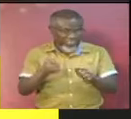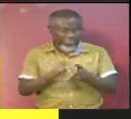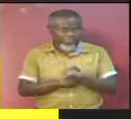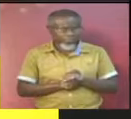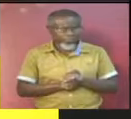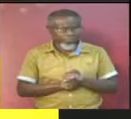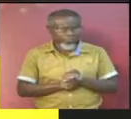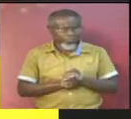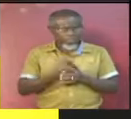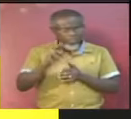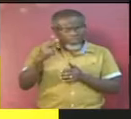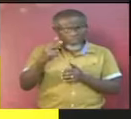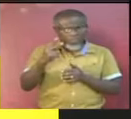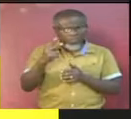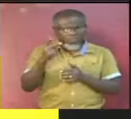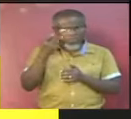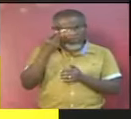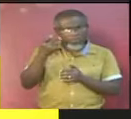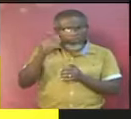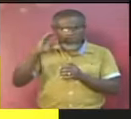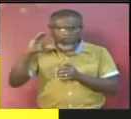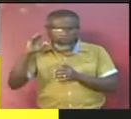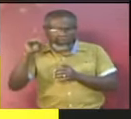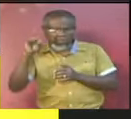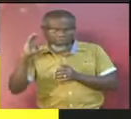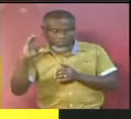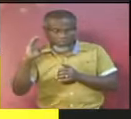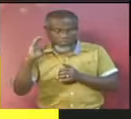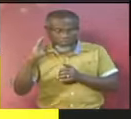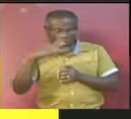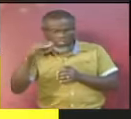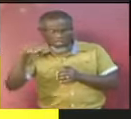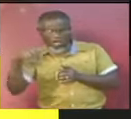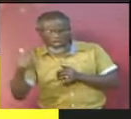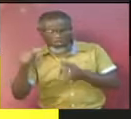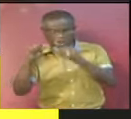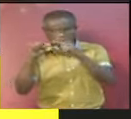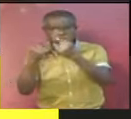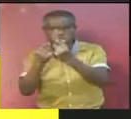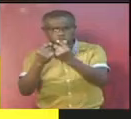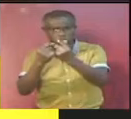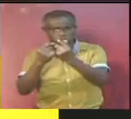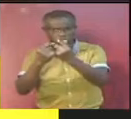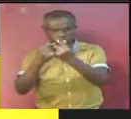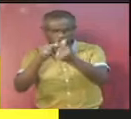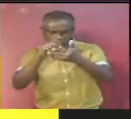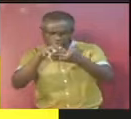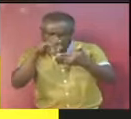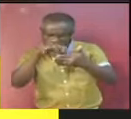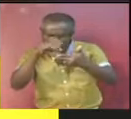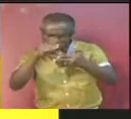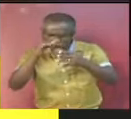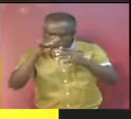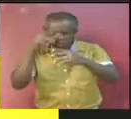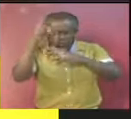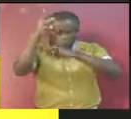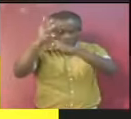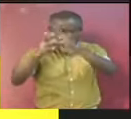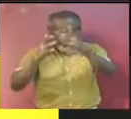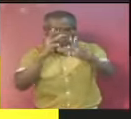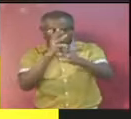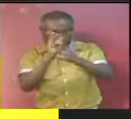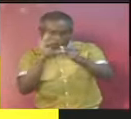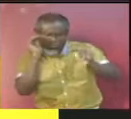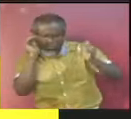and the Color of Coronavirus projects and other studies across the world looking at the